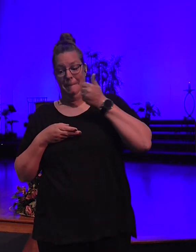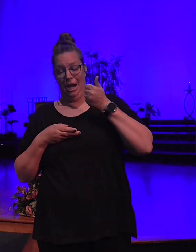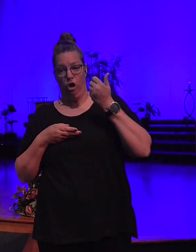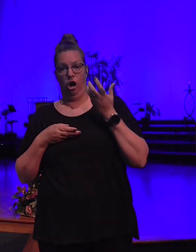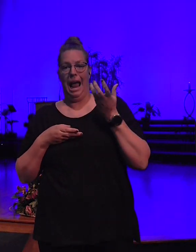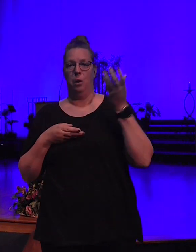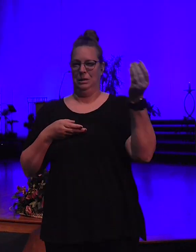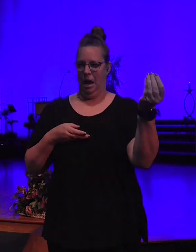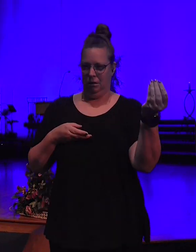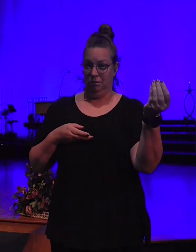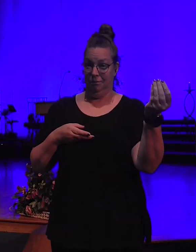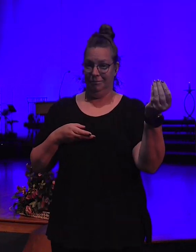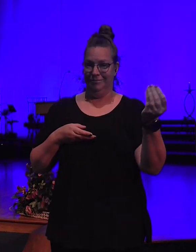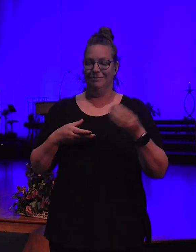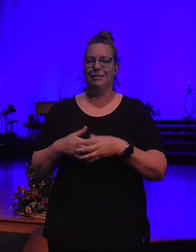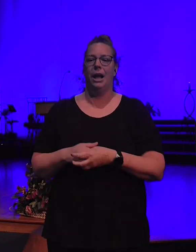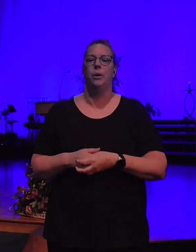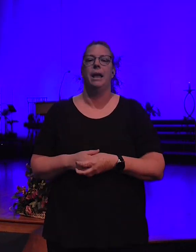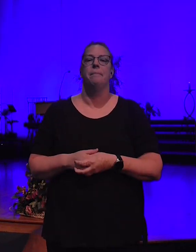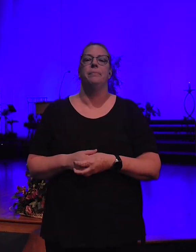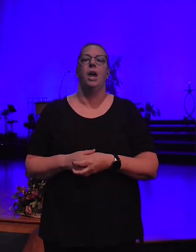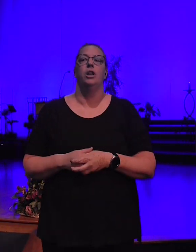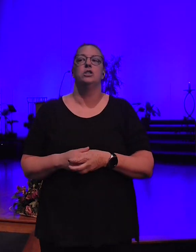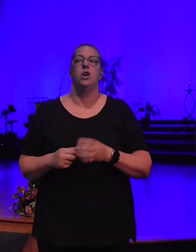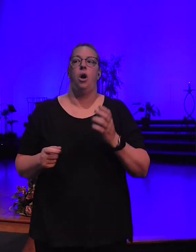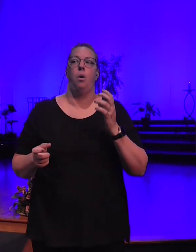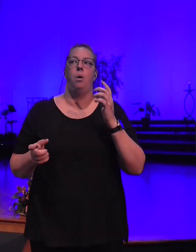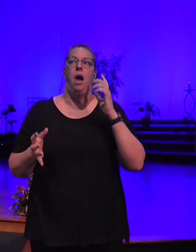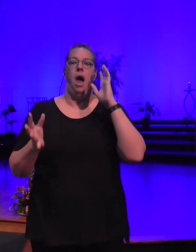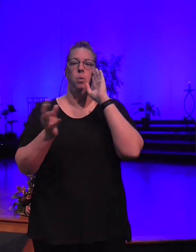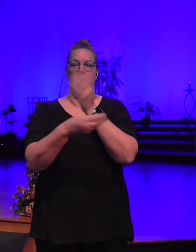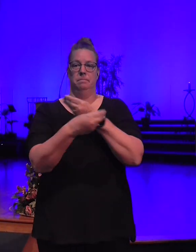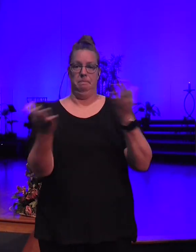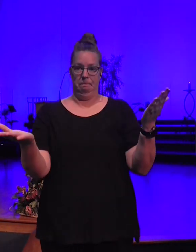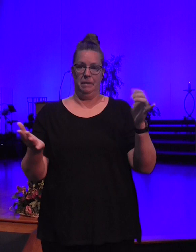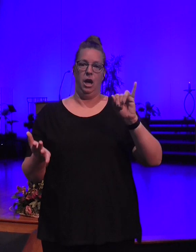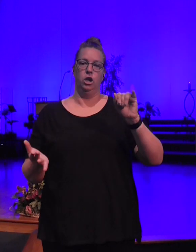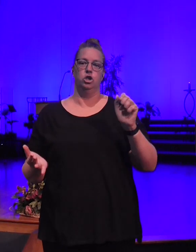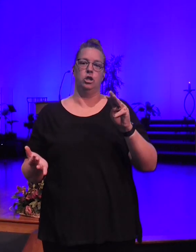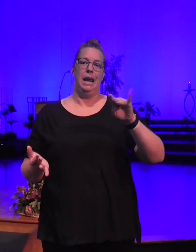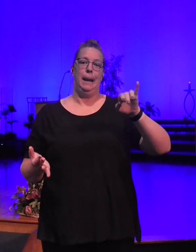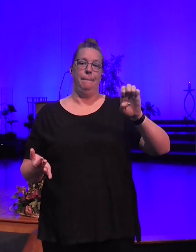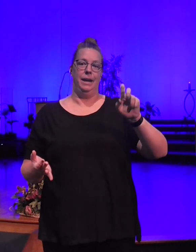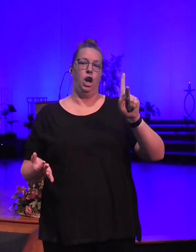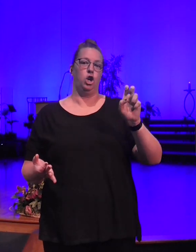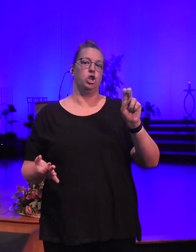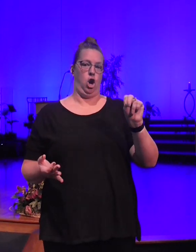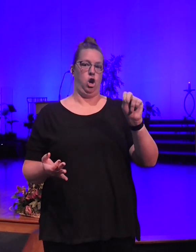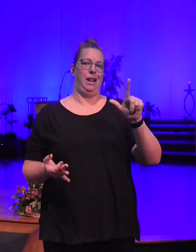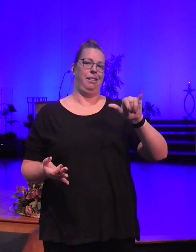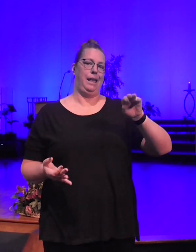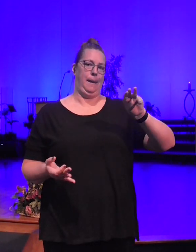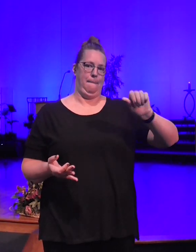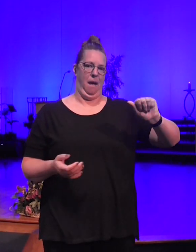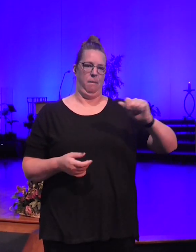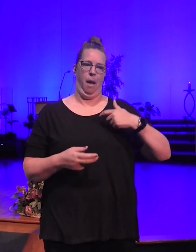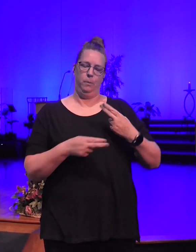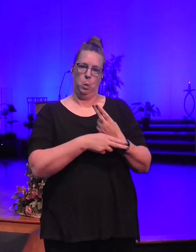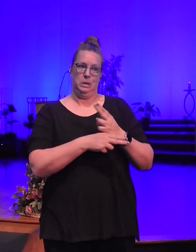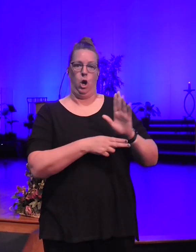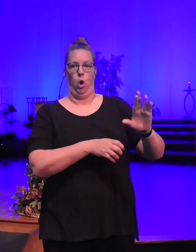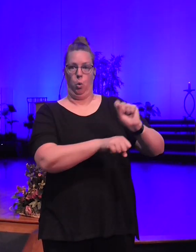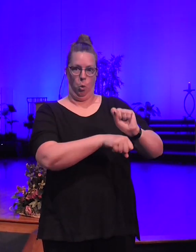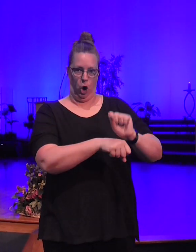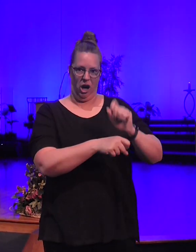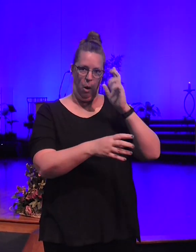actually. So I want to tell you a little bit about Jamie Kern Lima, since I'm using her work.